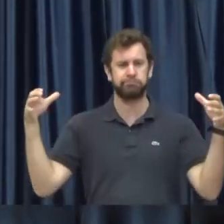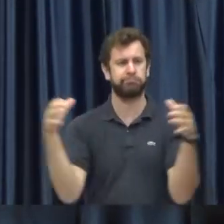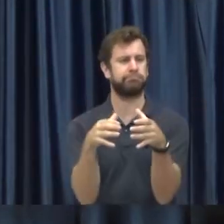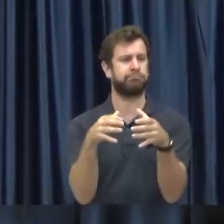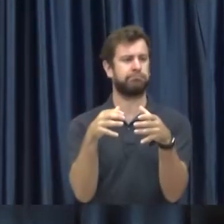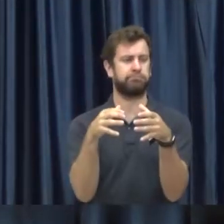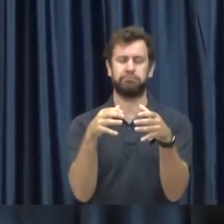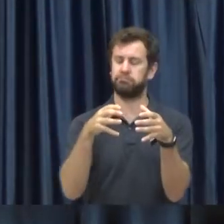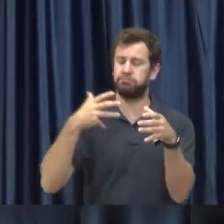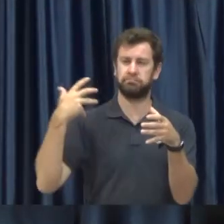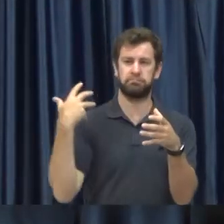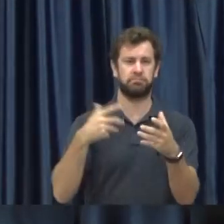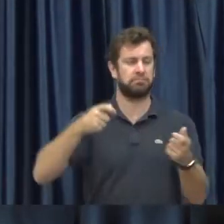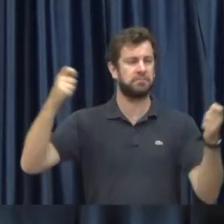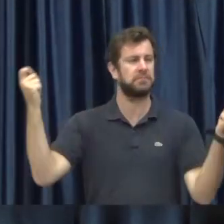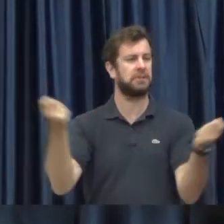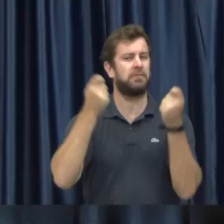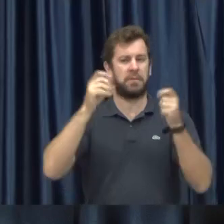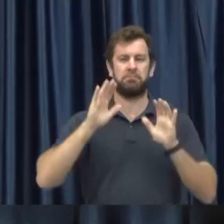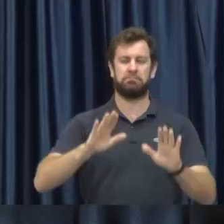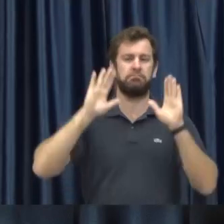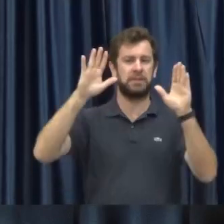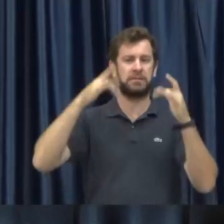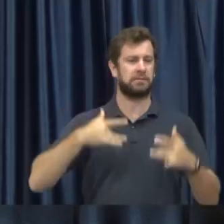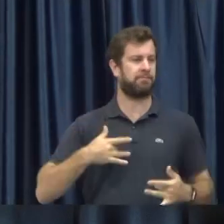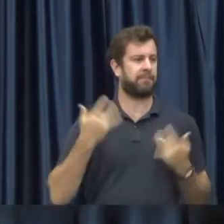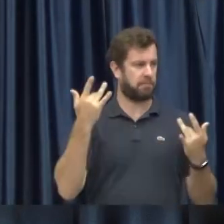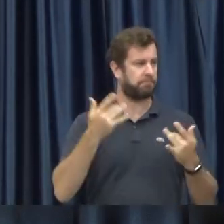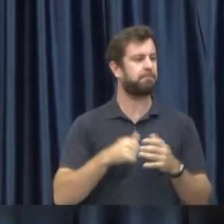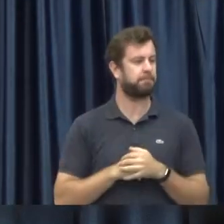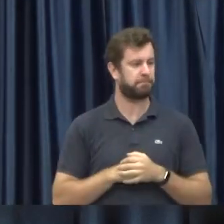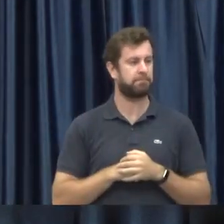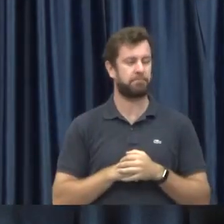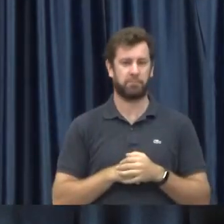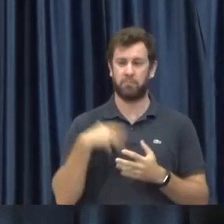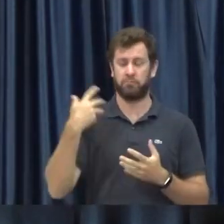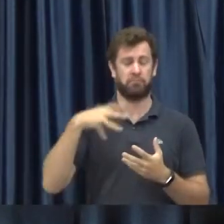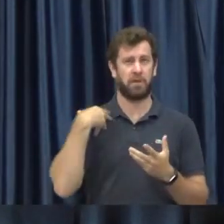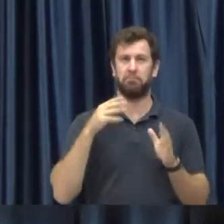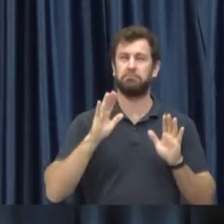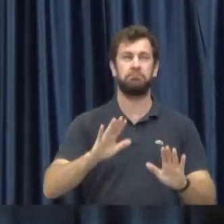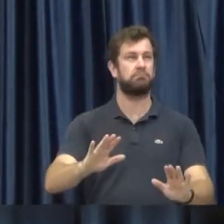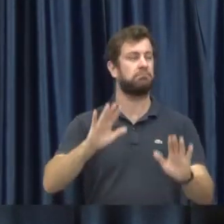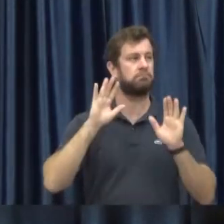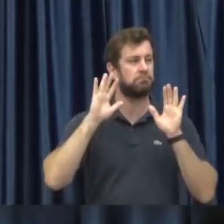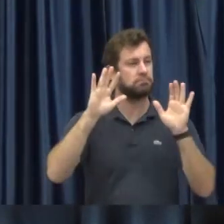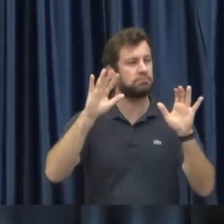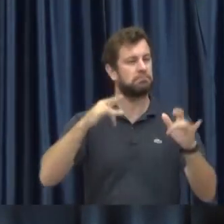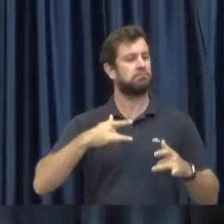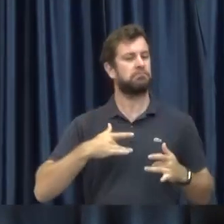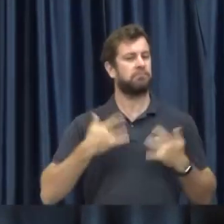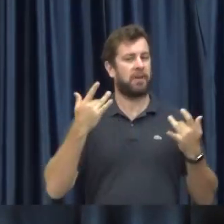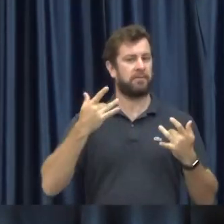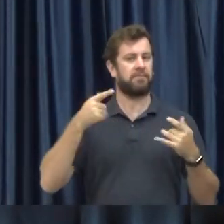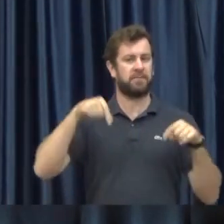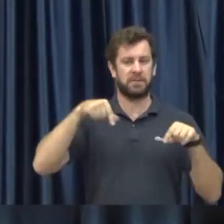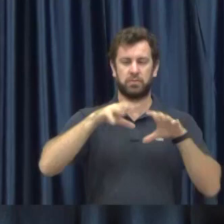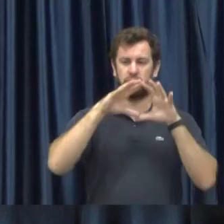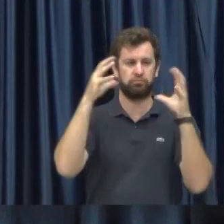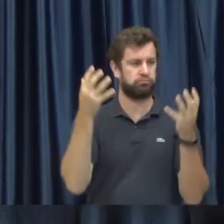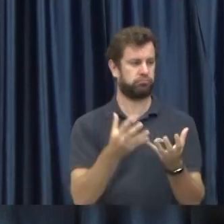amazing event, which is one of the most miraculous events that takes place on this